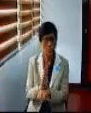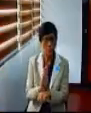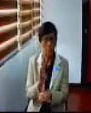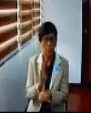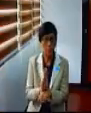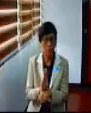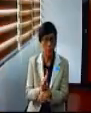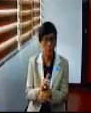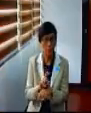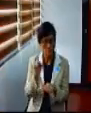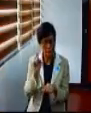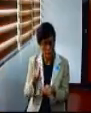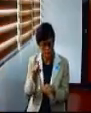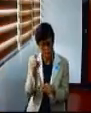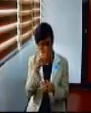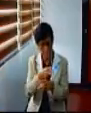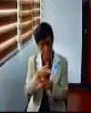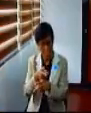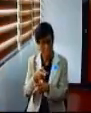should track these